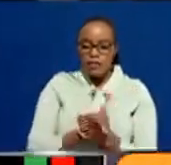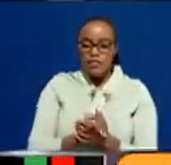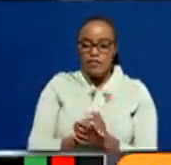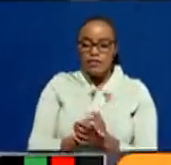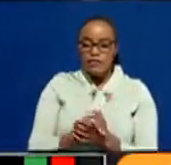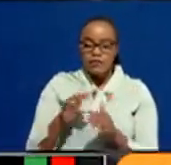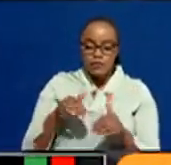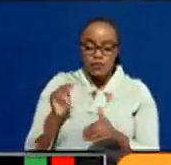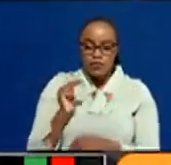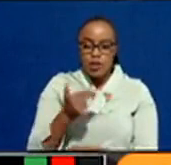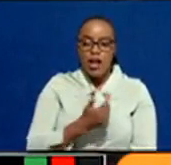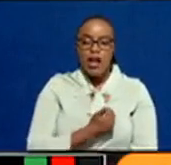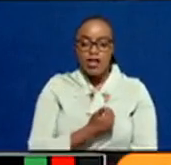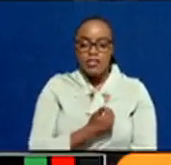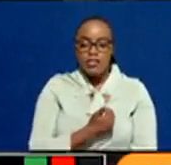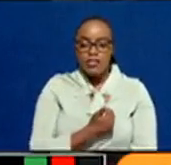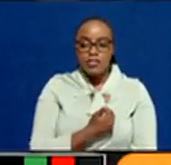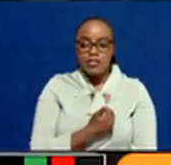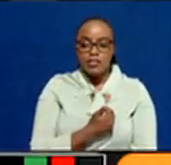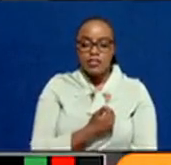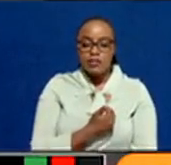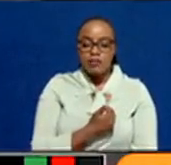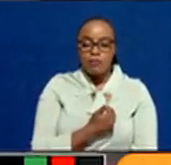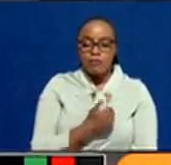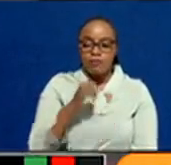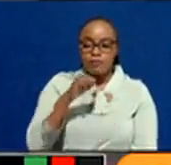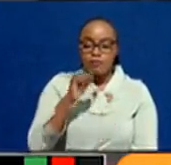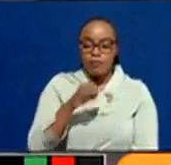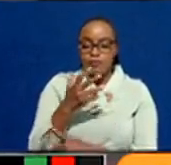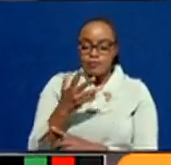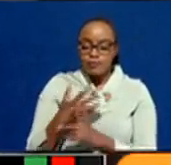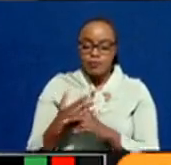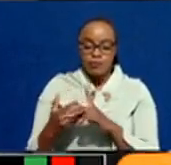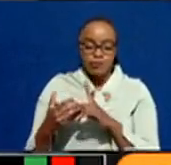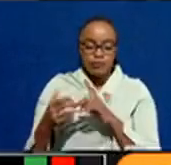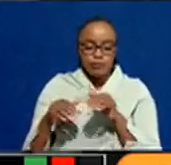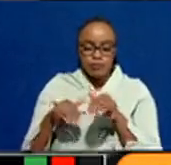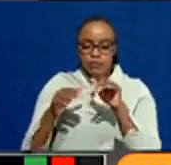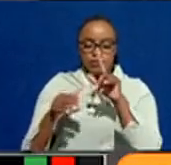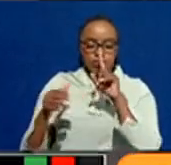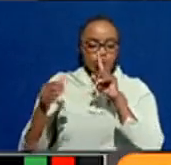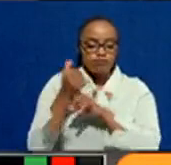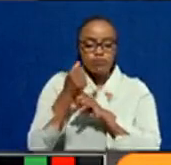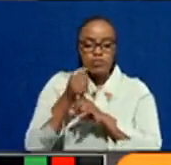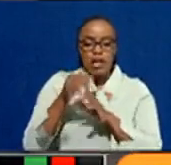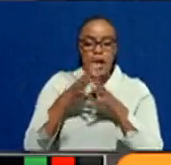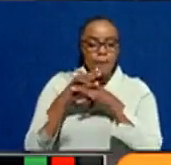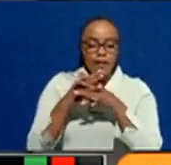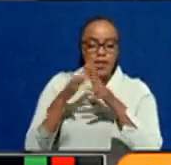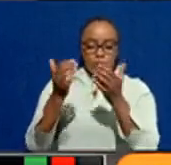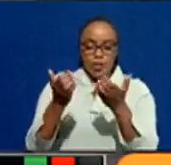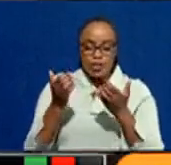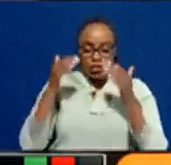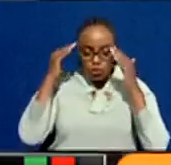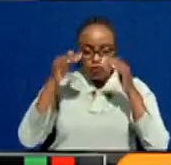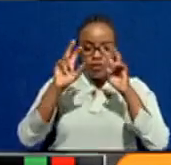us to catch up with the United States, we need also to look at